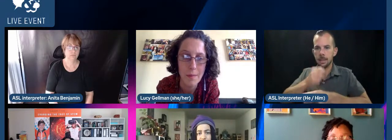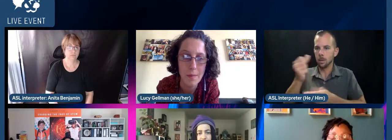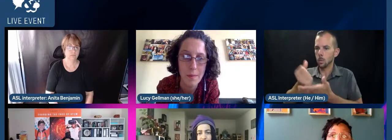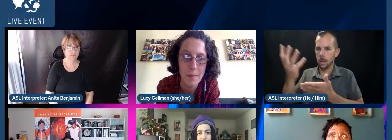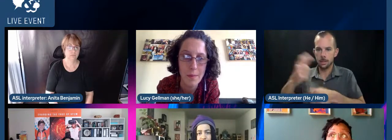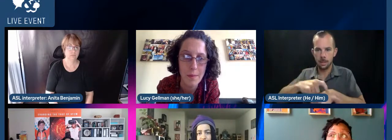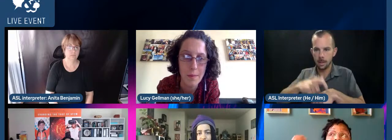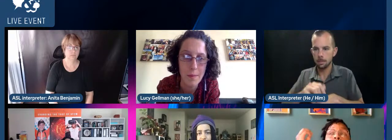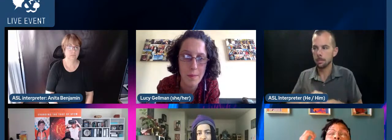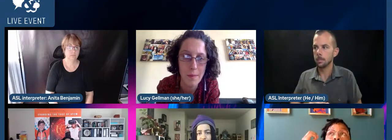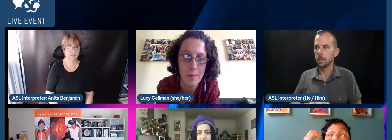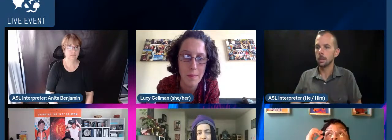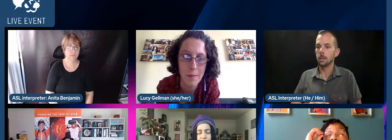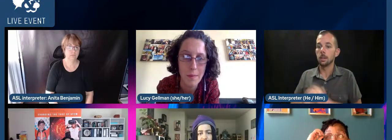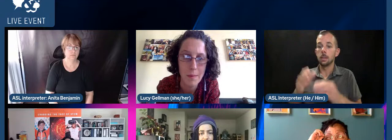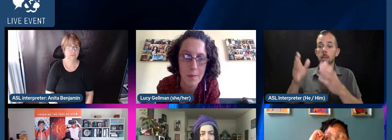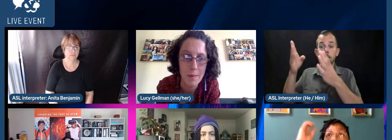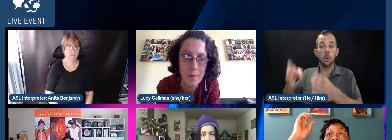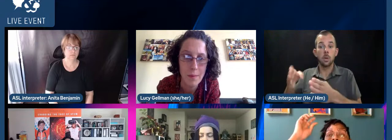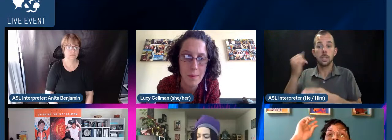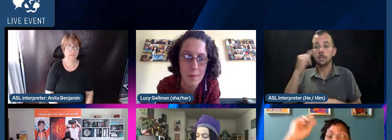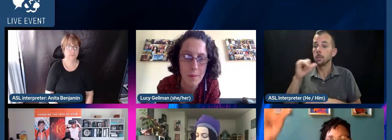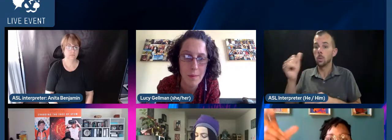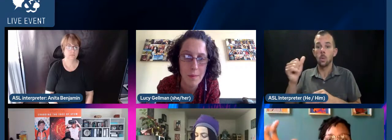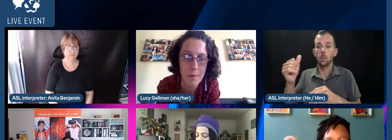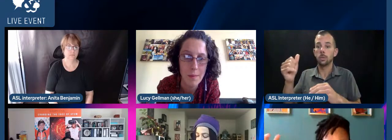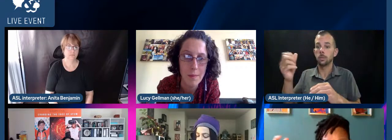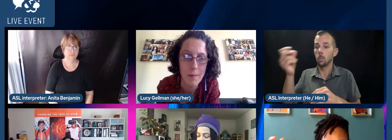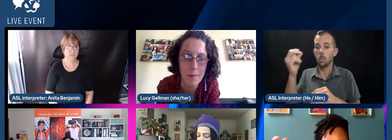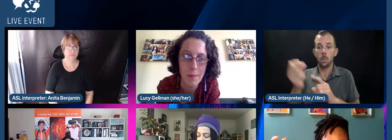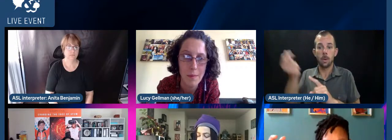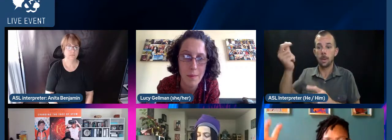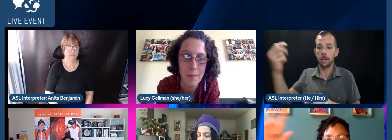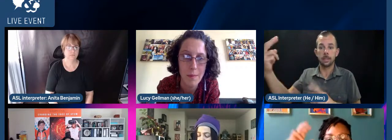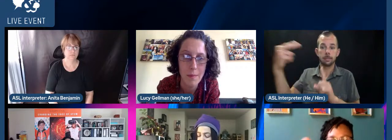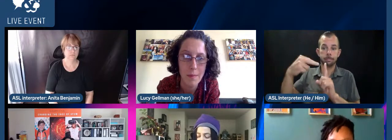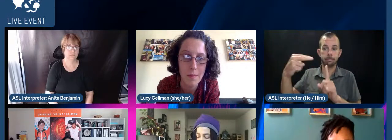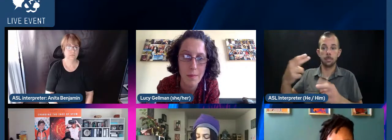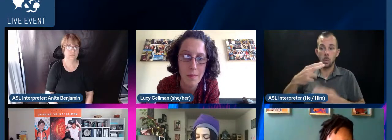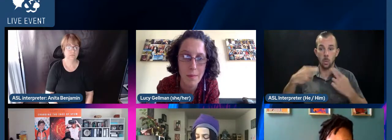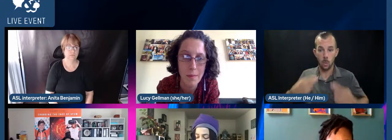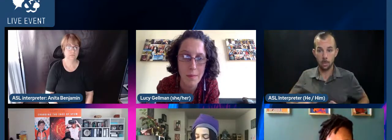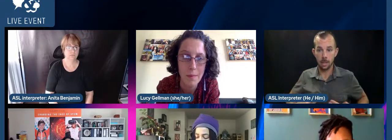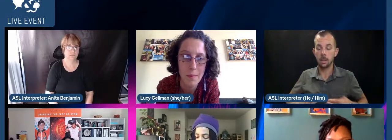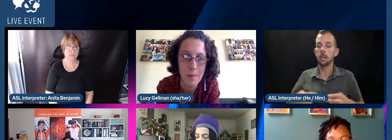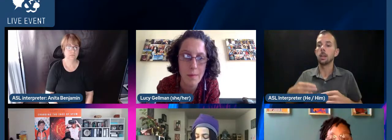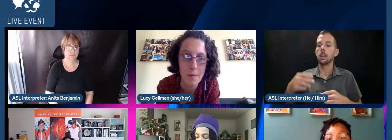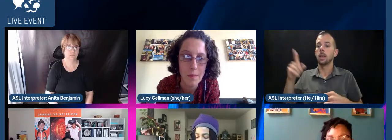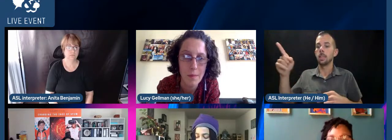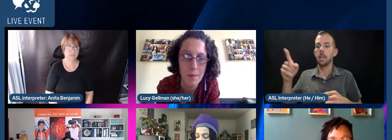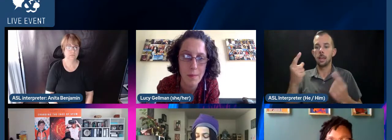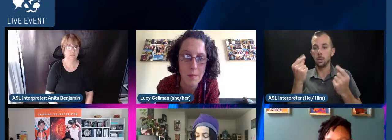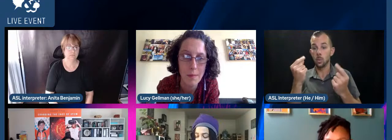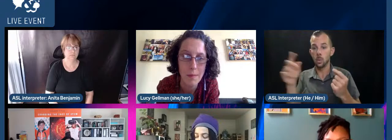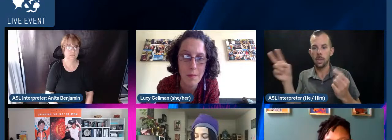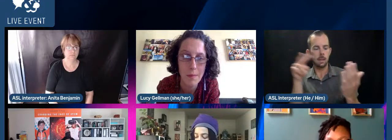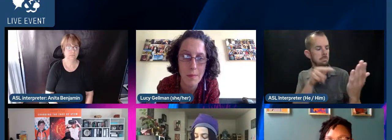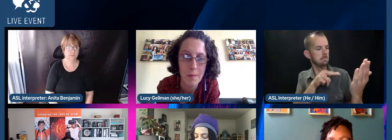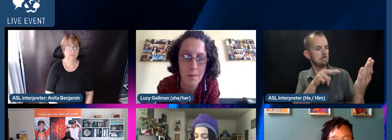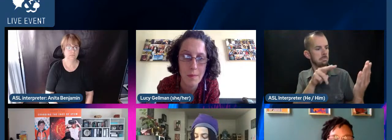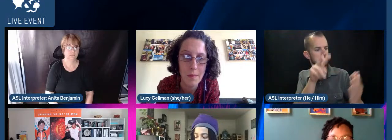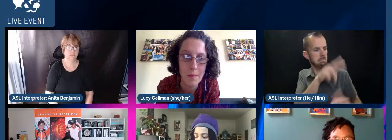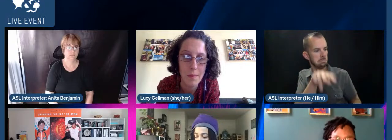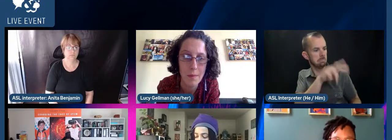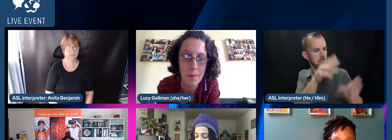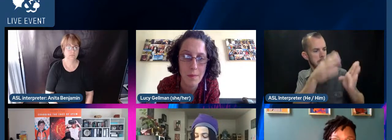unhuman, they are regarding, in my opinion, the category of humanness and measuring you up against it. Like, I am myself an Afro-pessimist